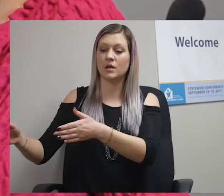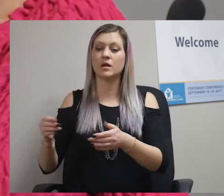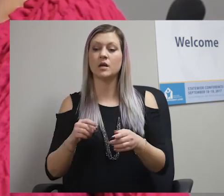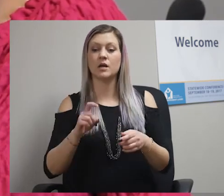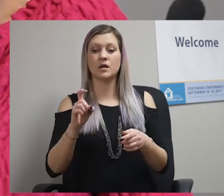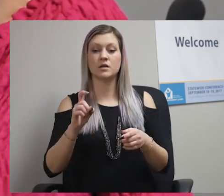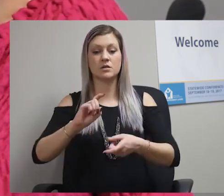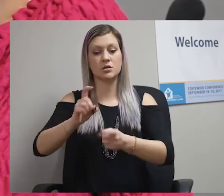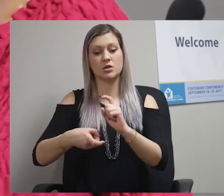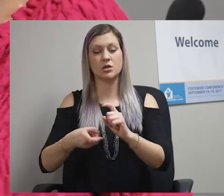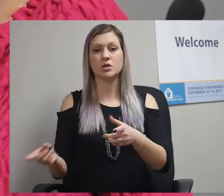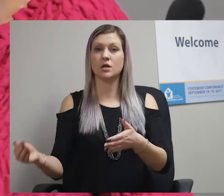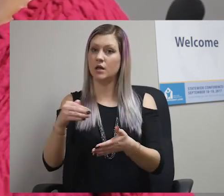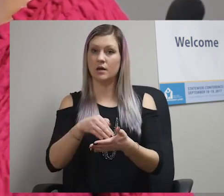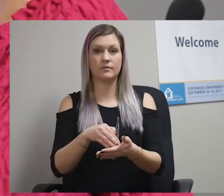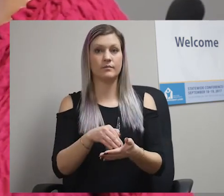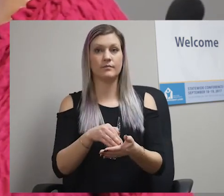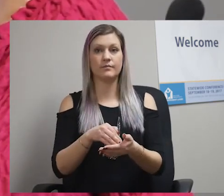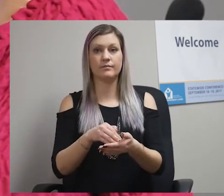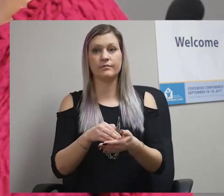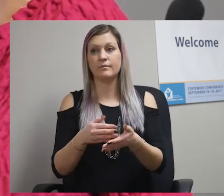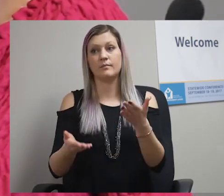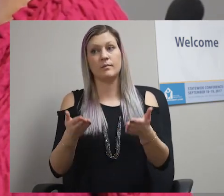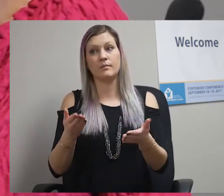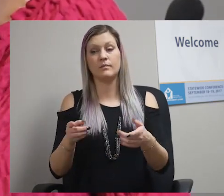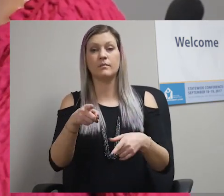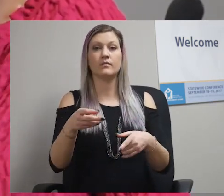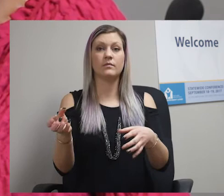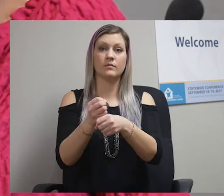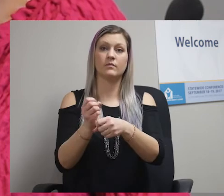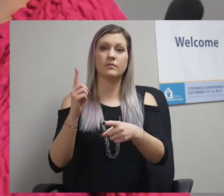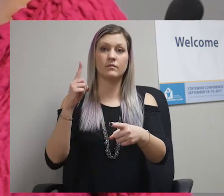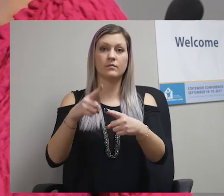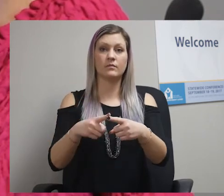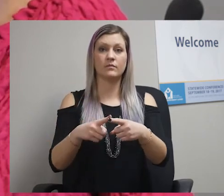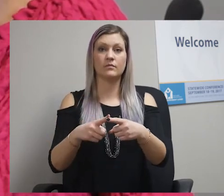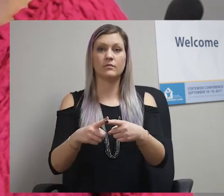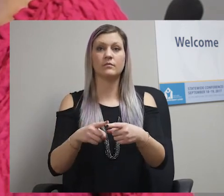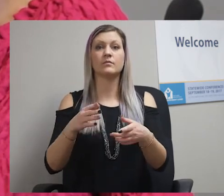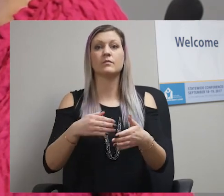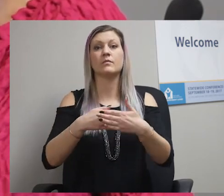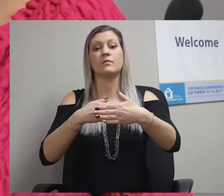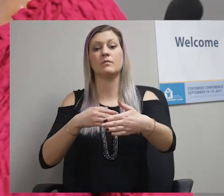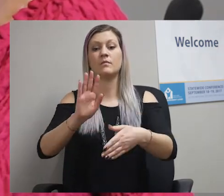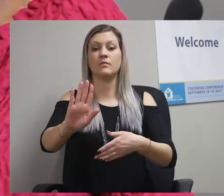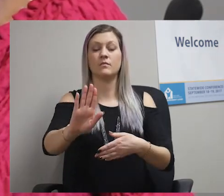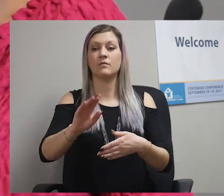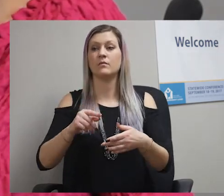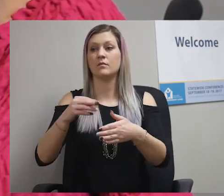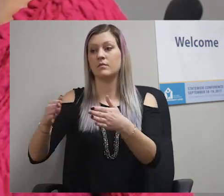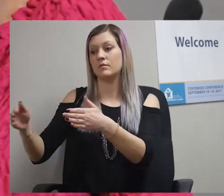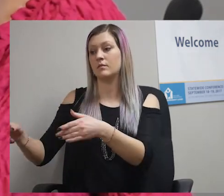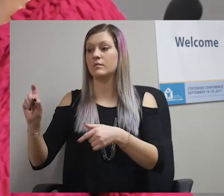change. Sometimes you have an accident and you fall and break a bone, so the plan has to change because, again,